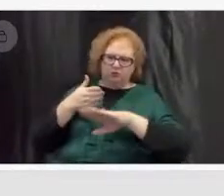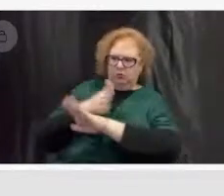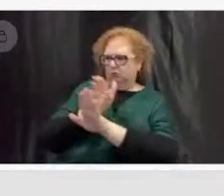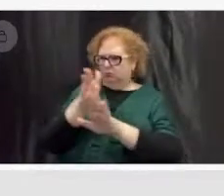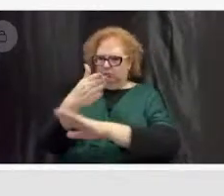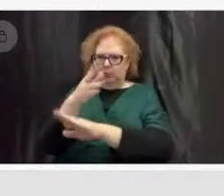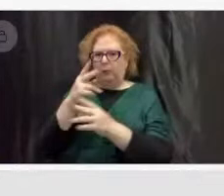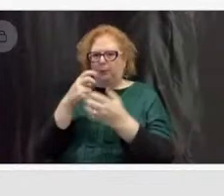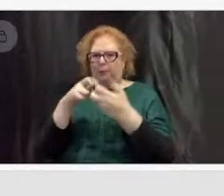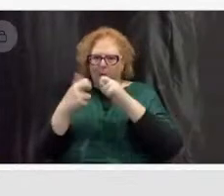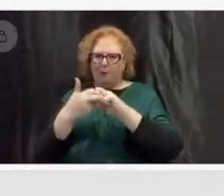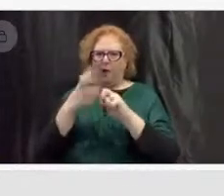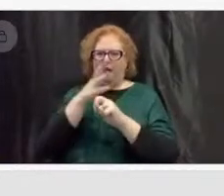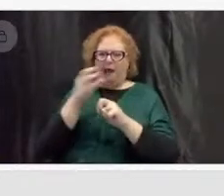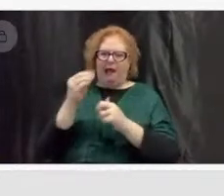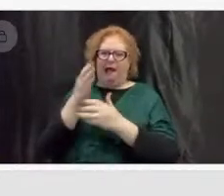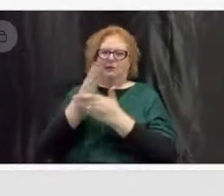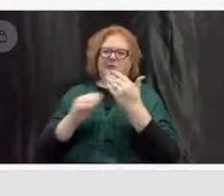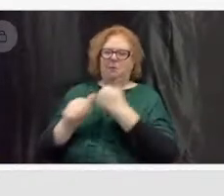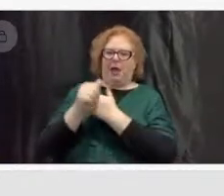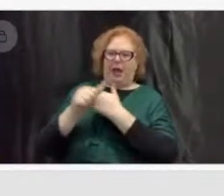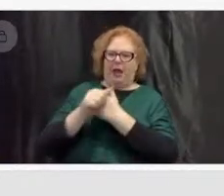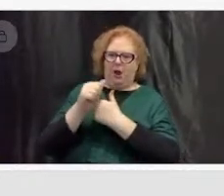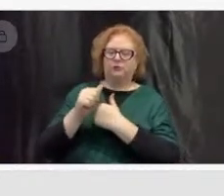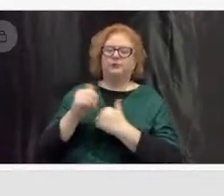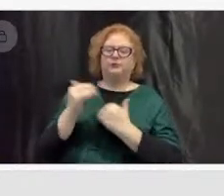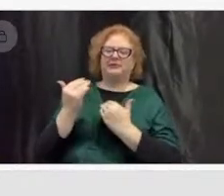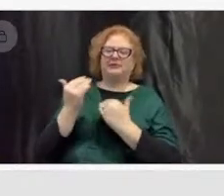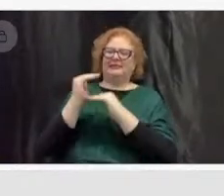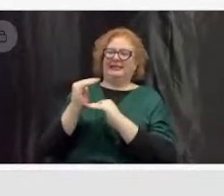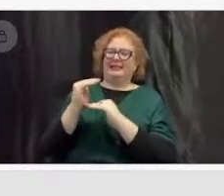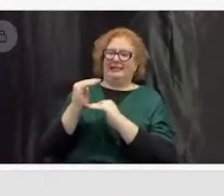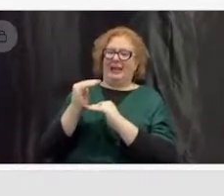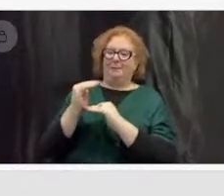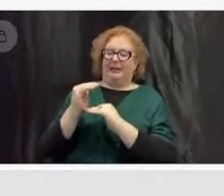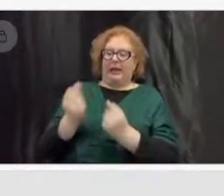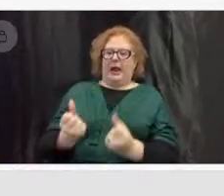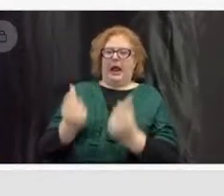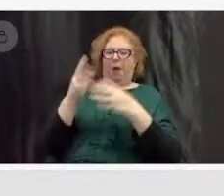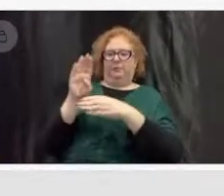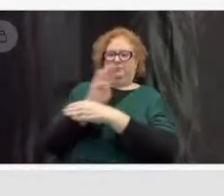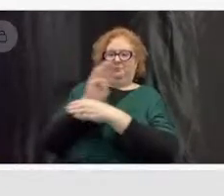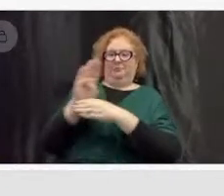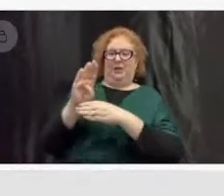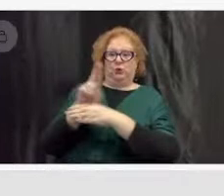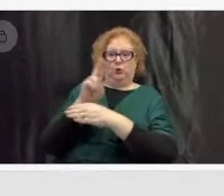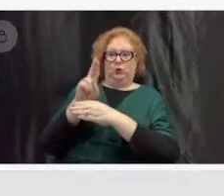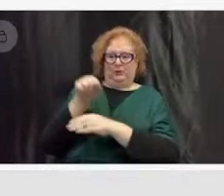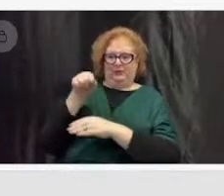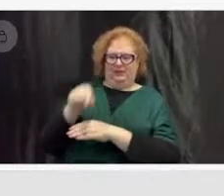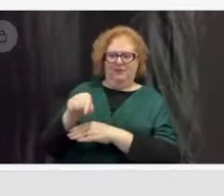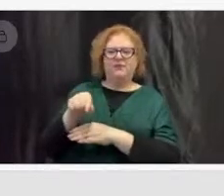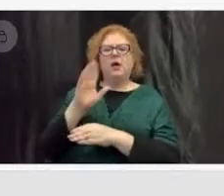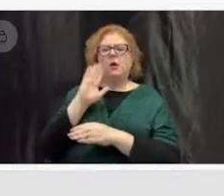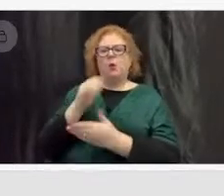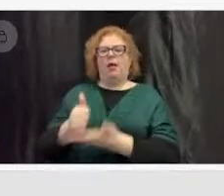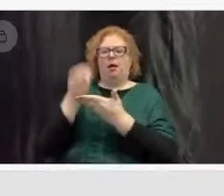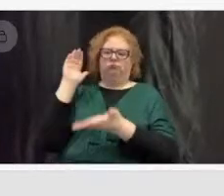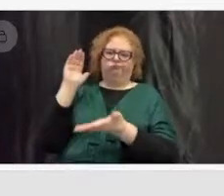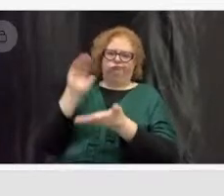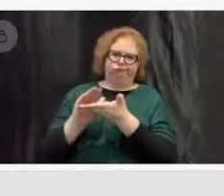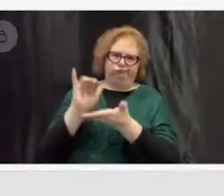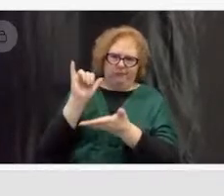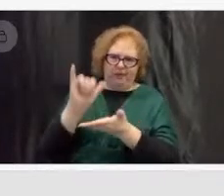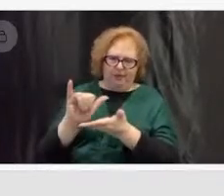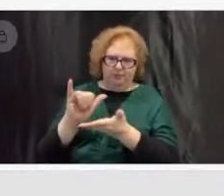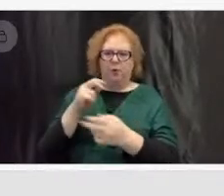has tried to address these problems by limiting the amount of commercial land use. The plan attempts to discourage further strip commercial development along